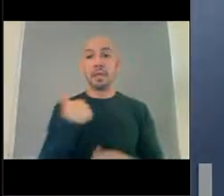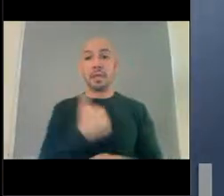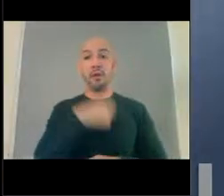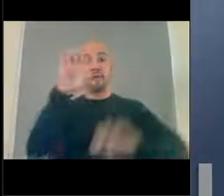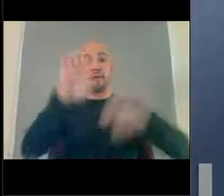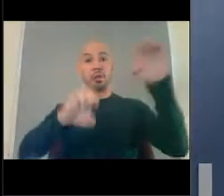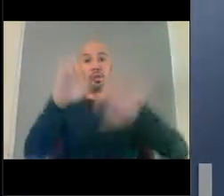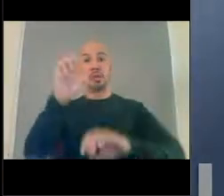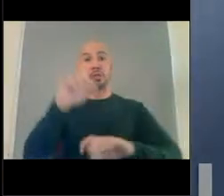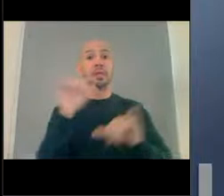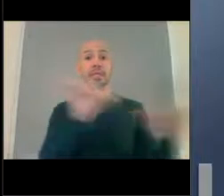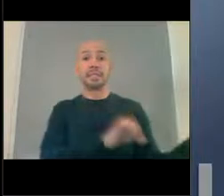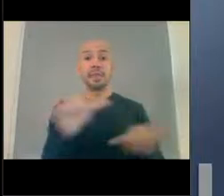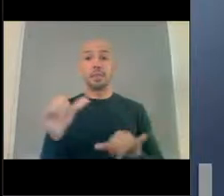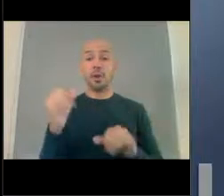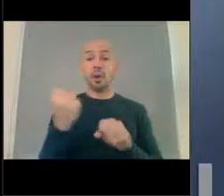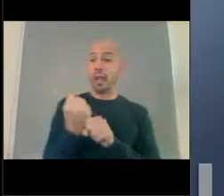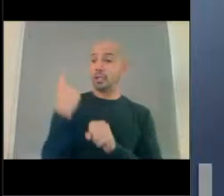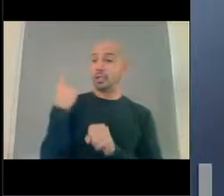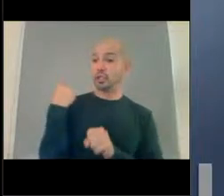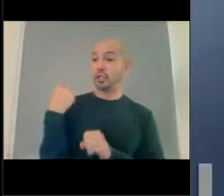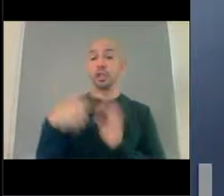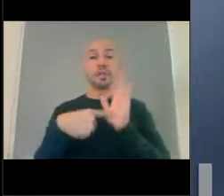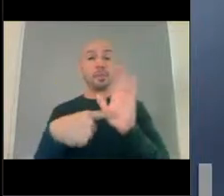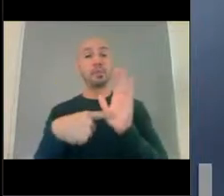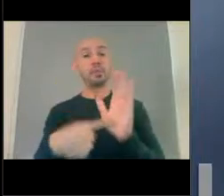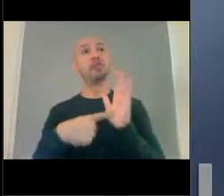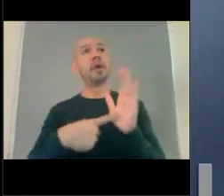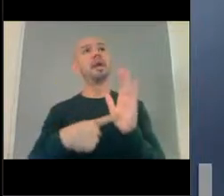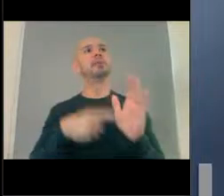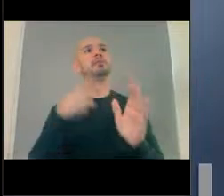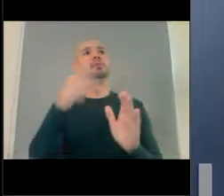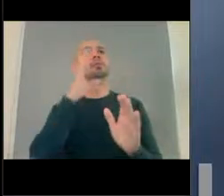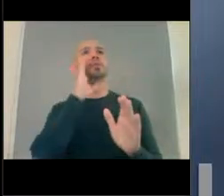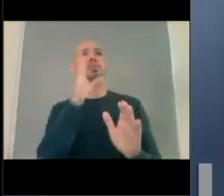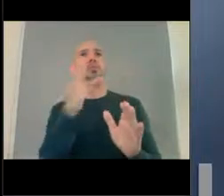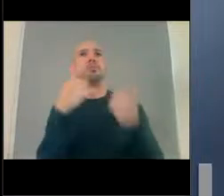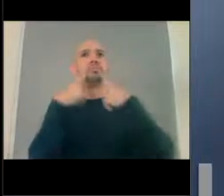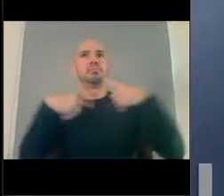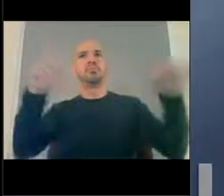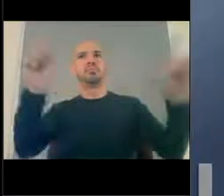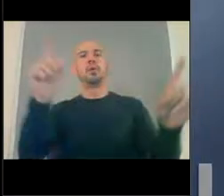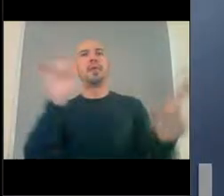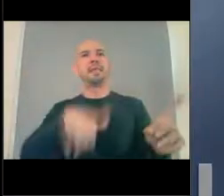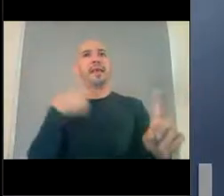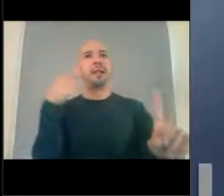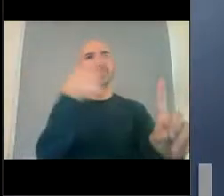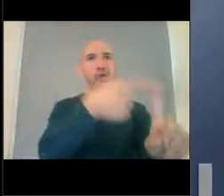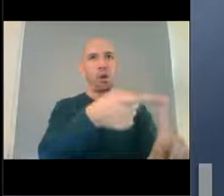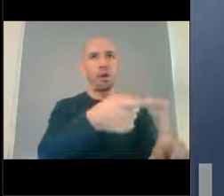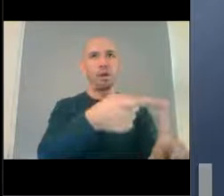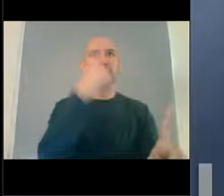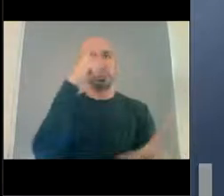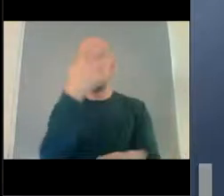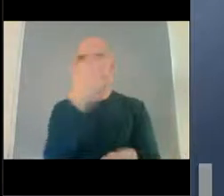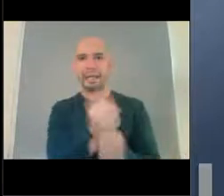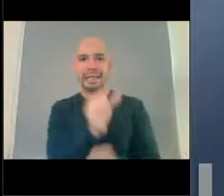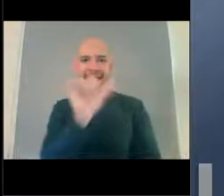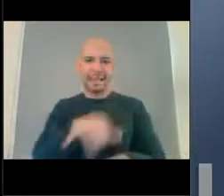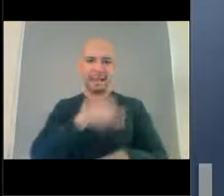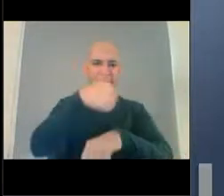year with caltrans demonstrating that they're on their way to the pavement condition targets and to achieving the fixed 500